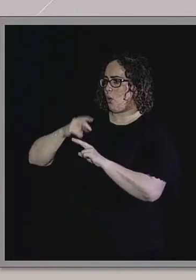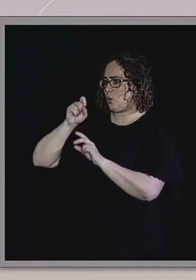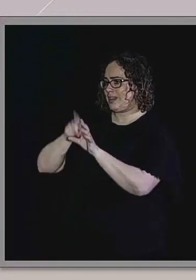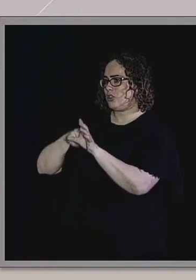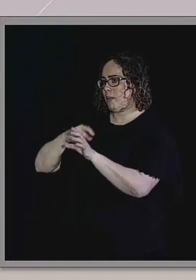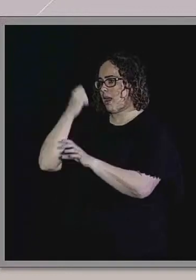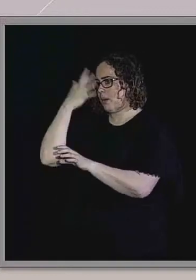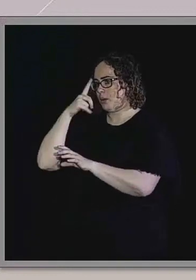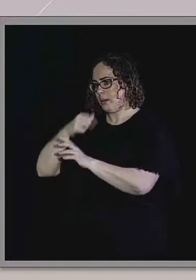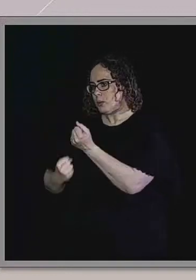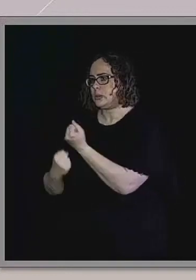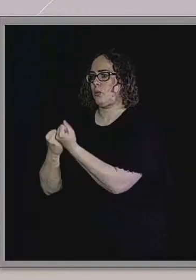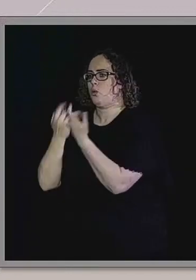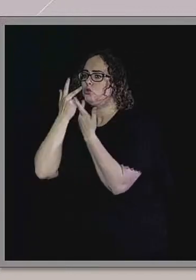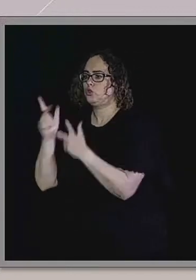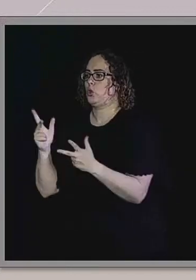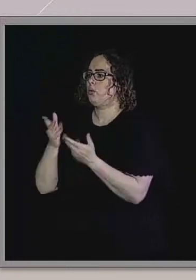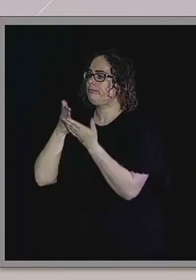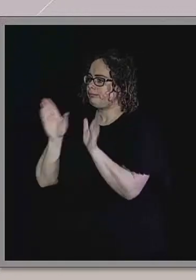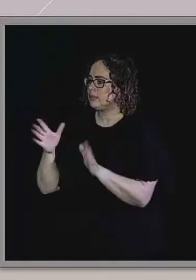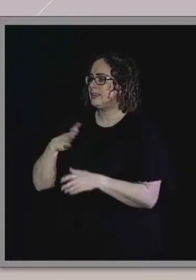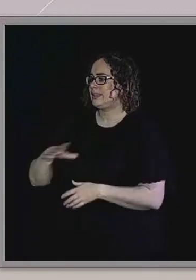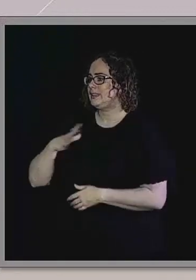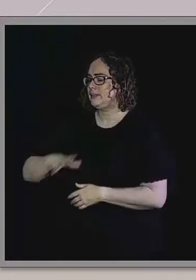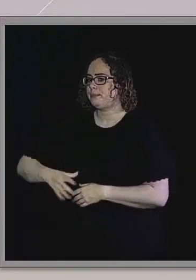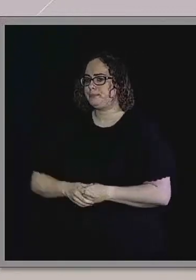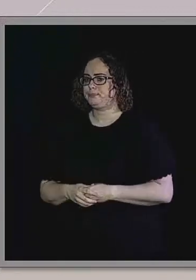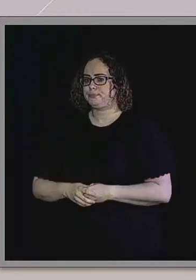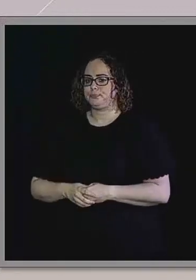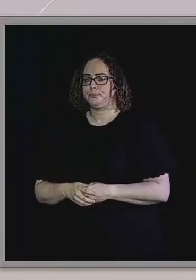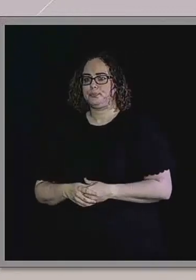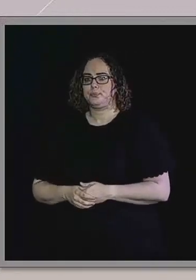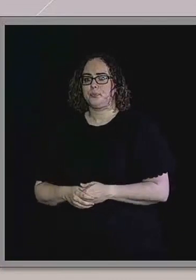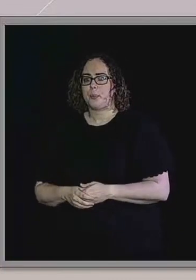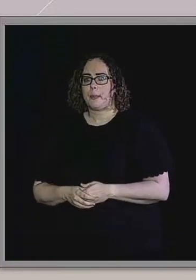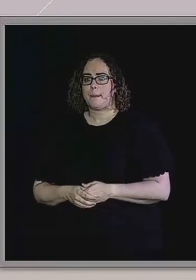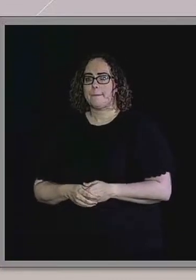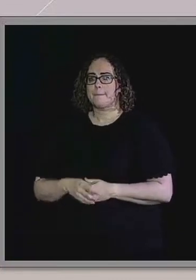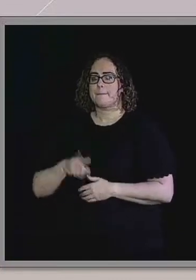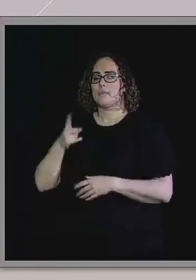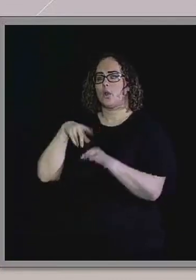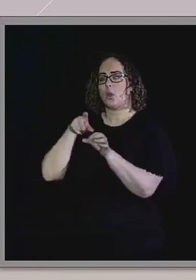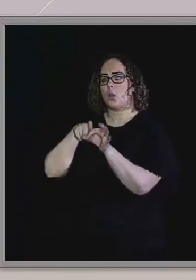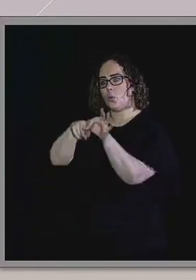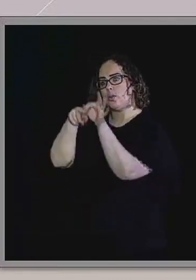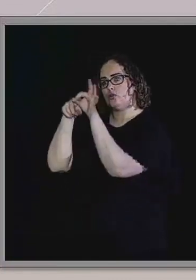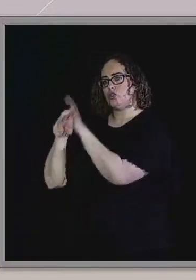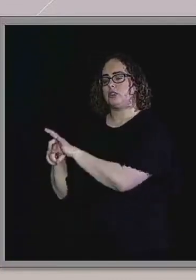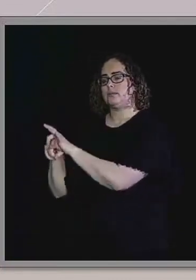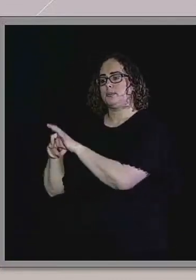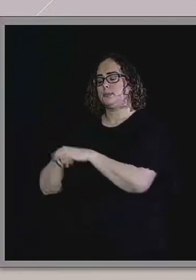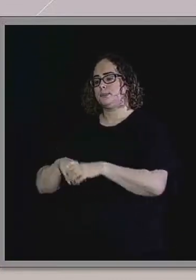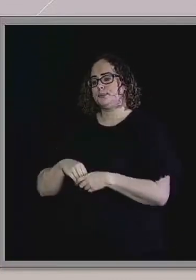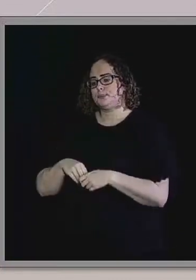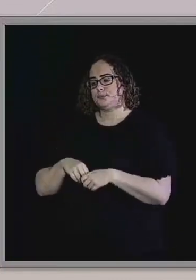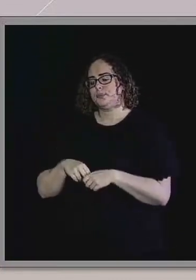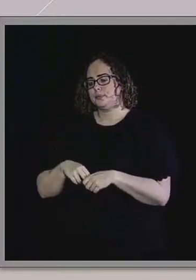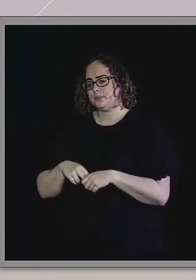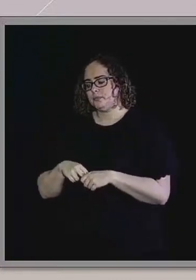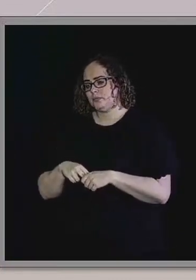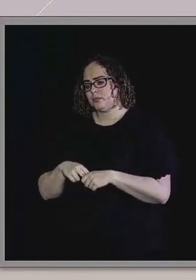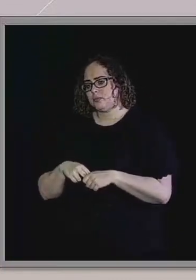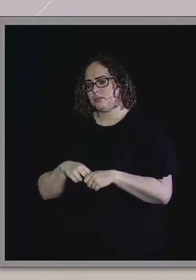question. Yeah, you've got the mic. Yes, question for Michael and Paul. A number of us in